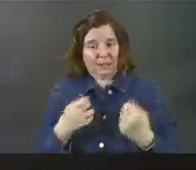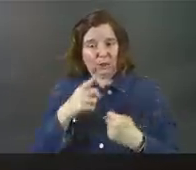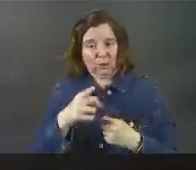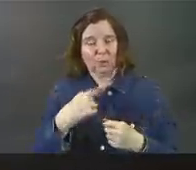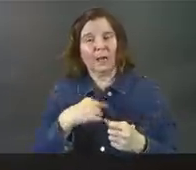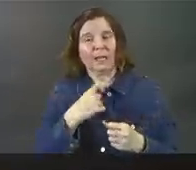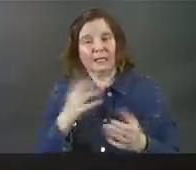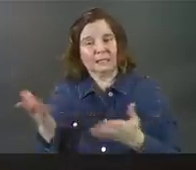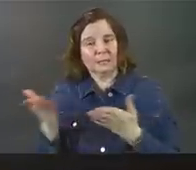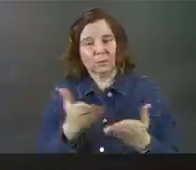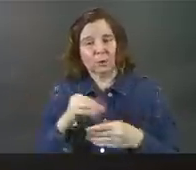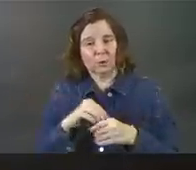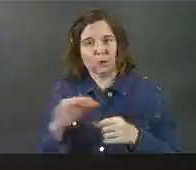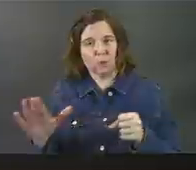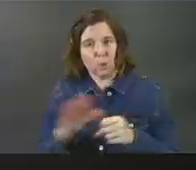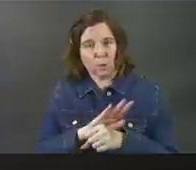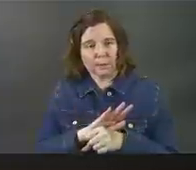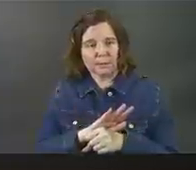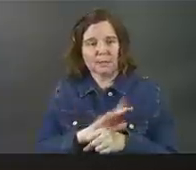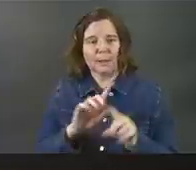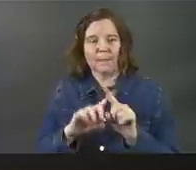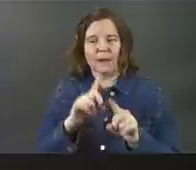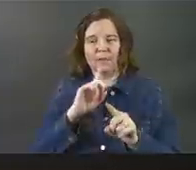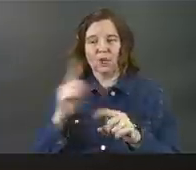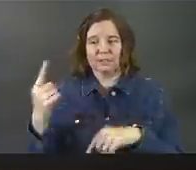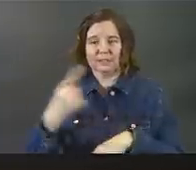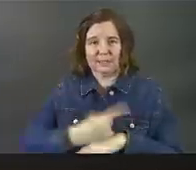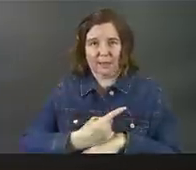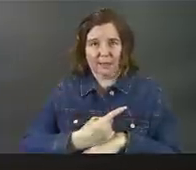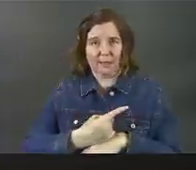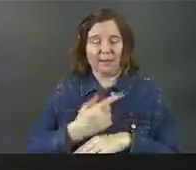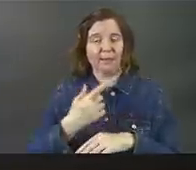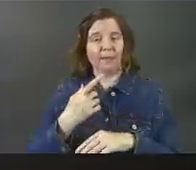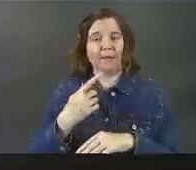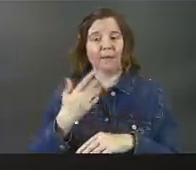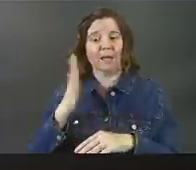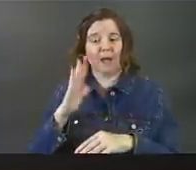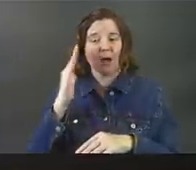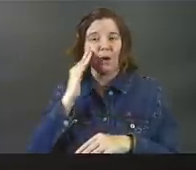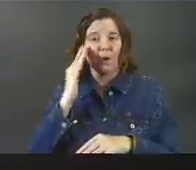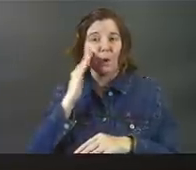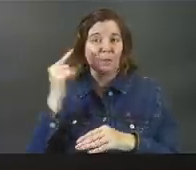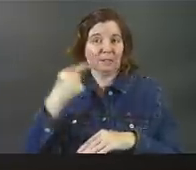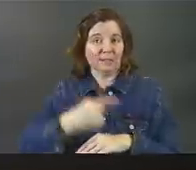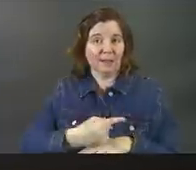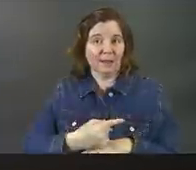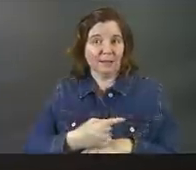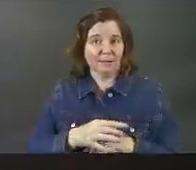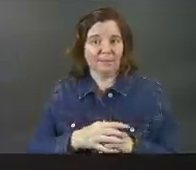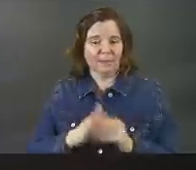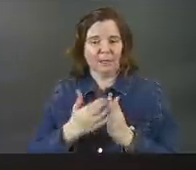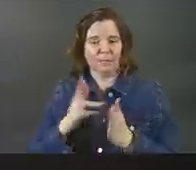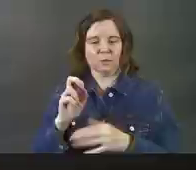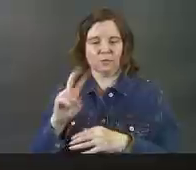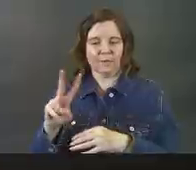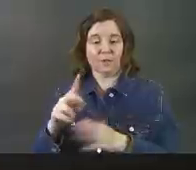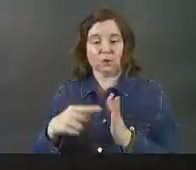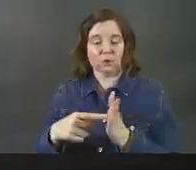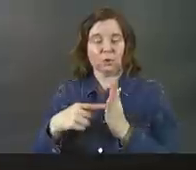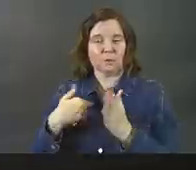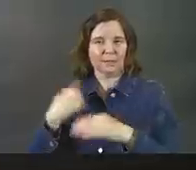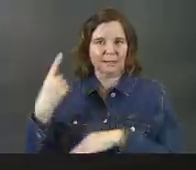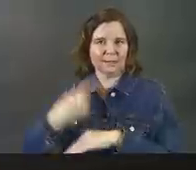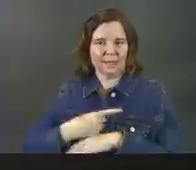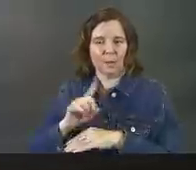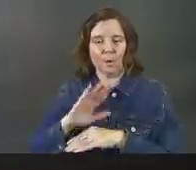you, and God is bringing you into wholeness. But there's a day. God knows the day. And the book of Revelation shows us